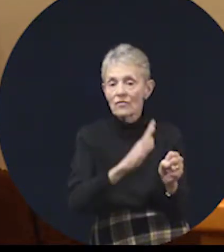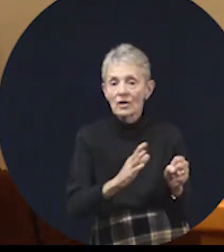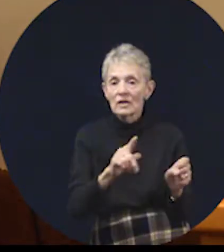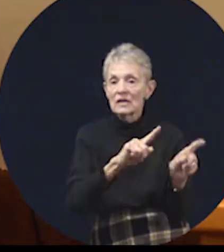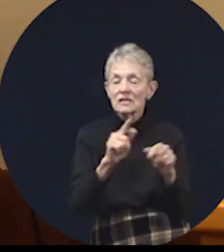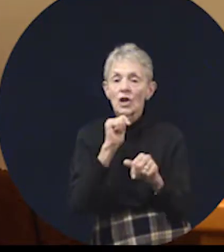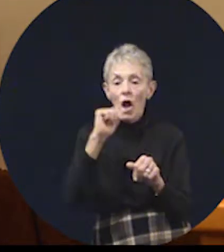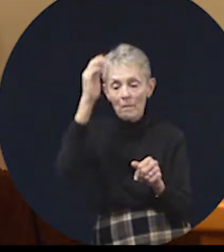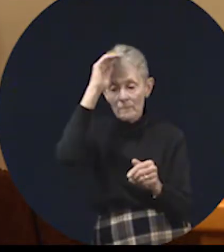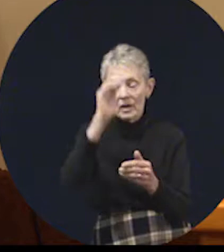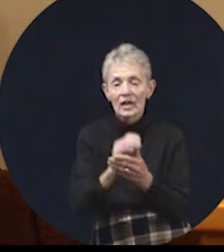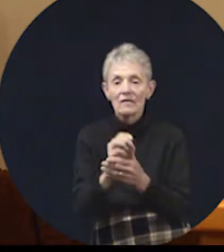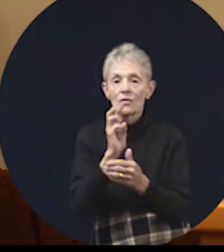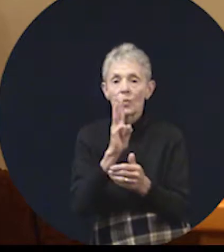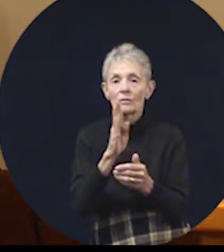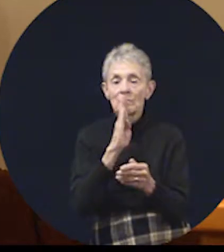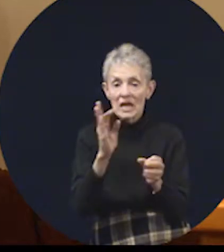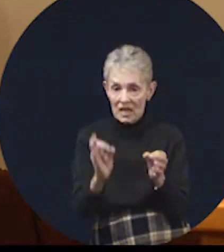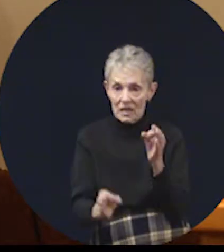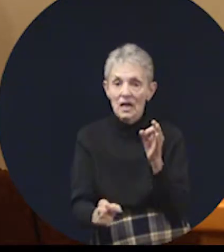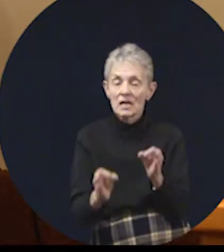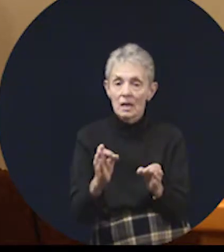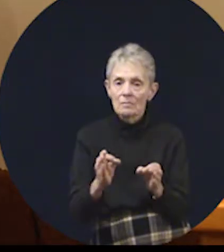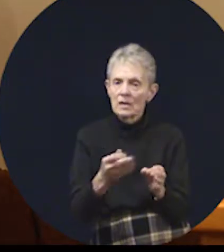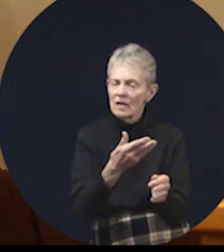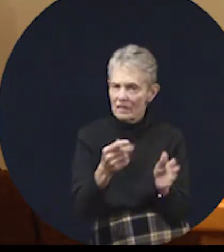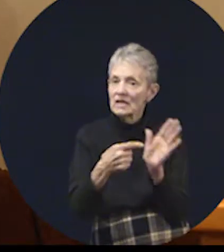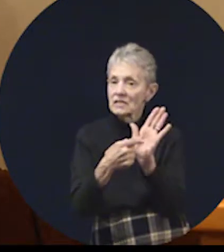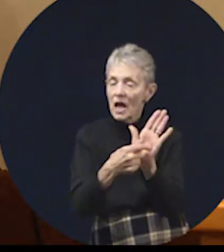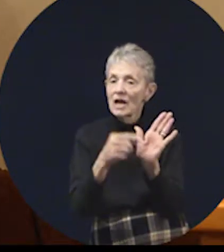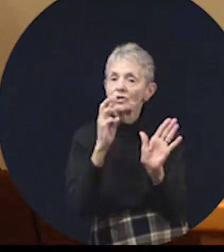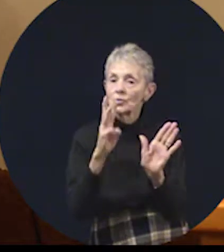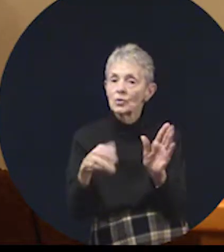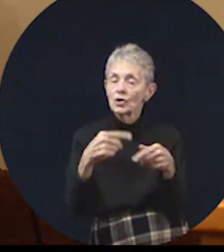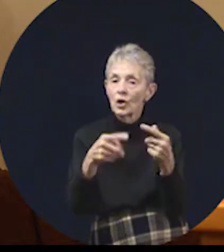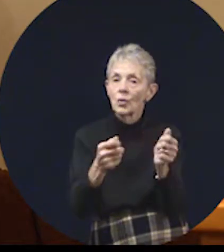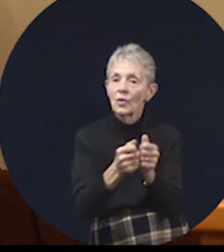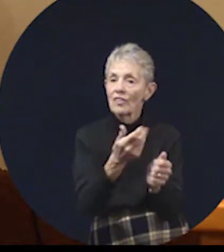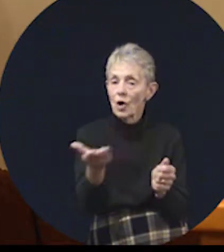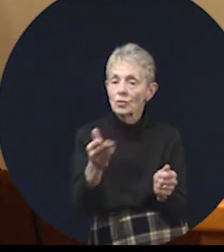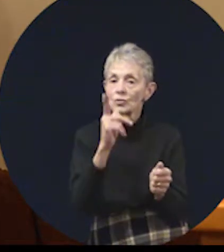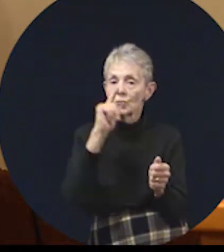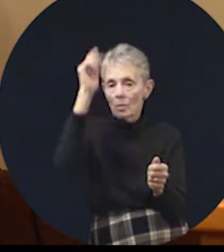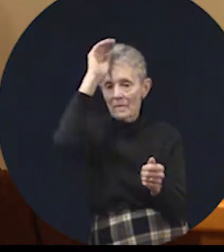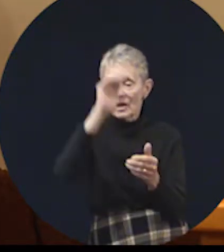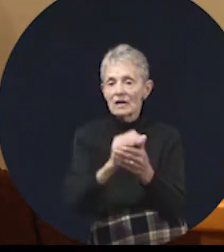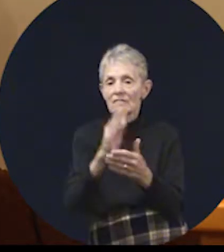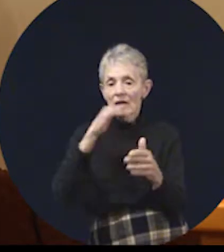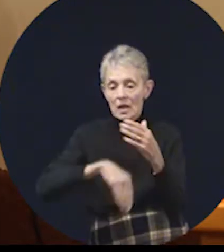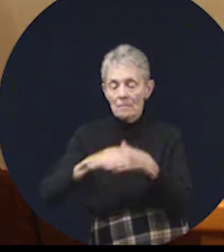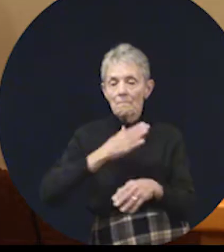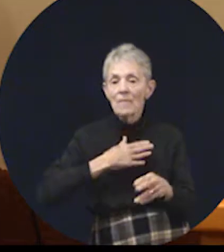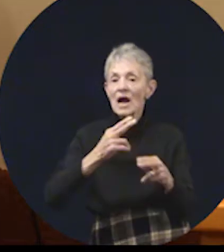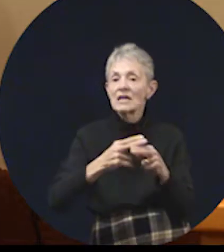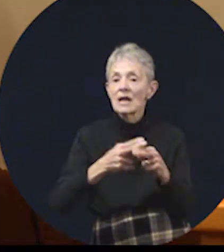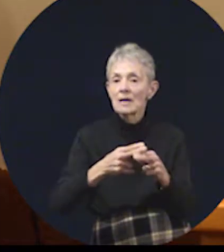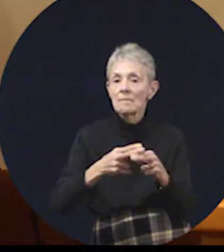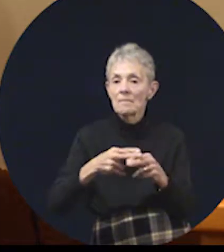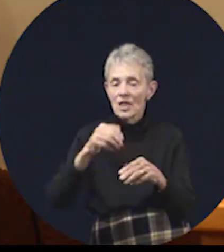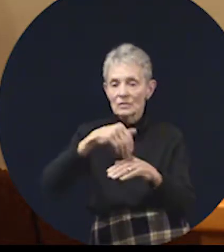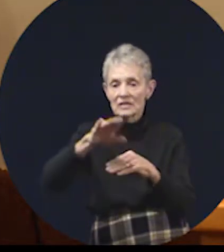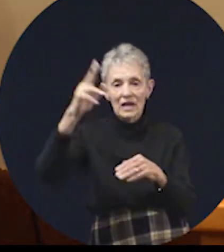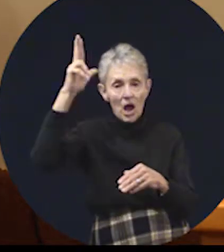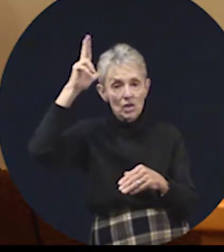condemned. These signs will accompany those who believe. In my name they shall drive out